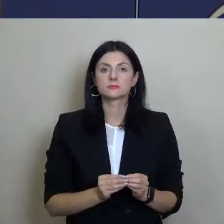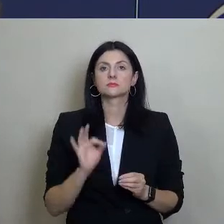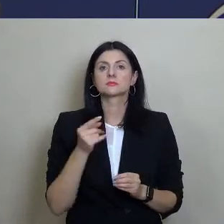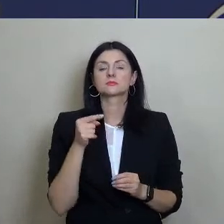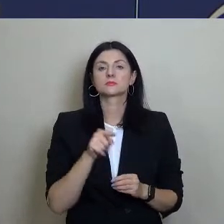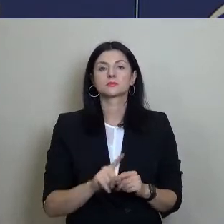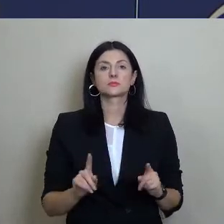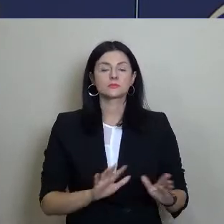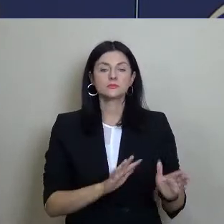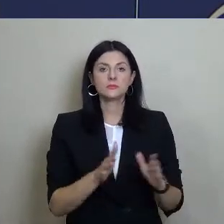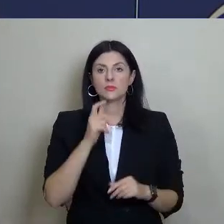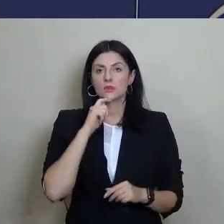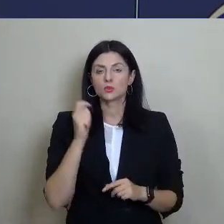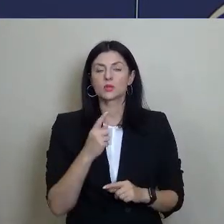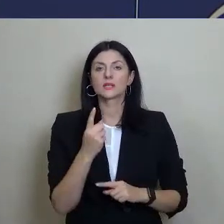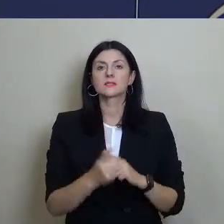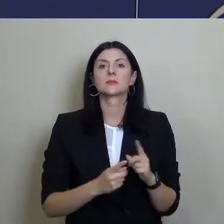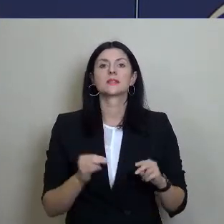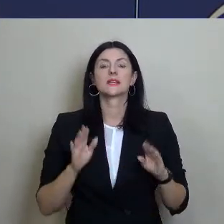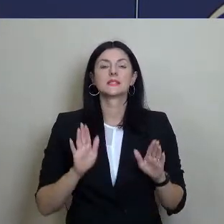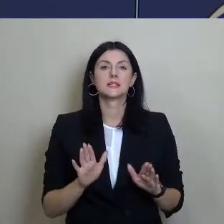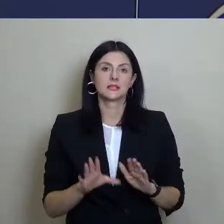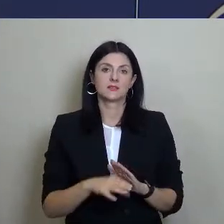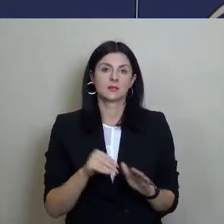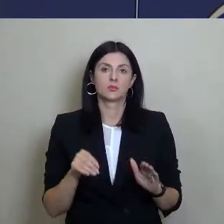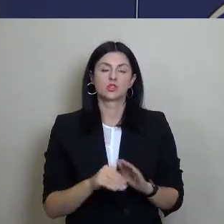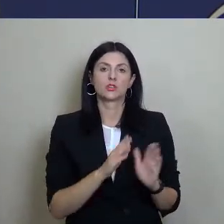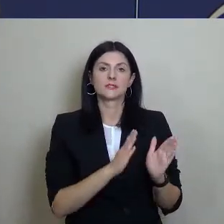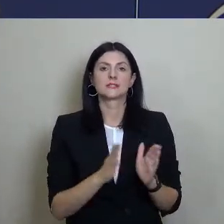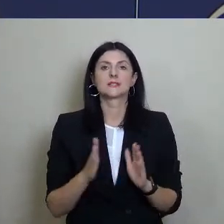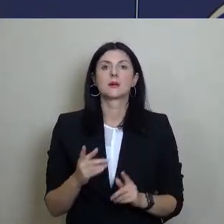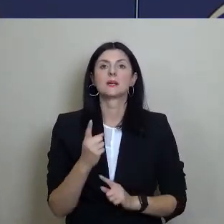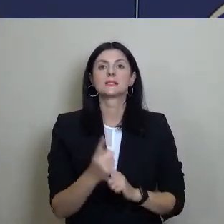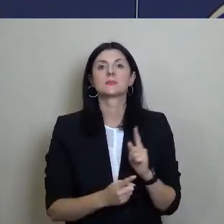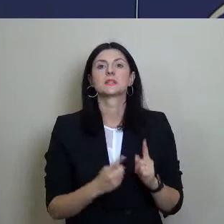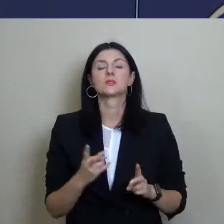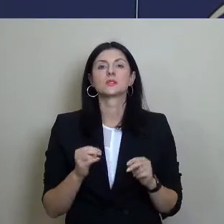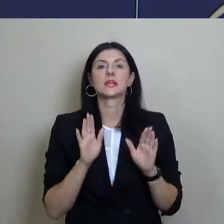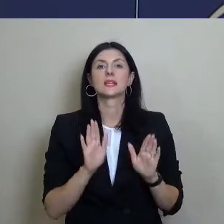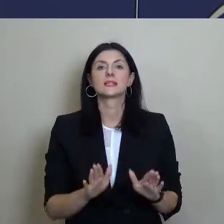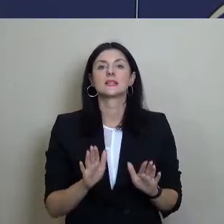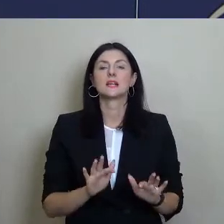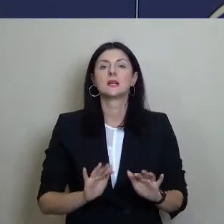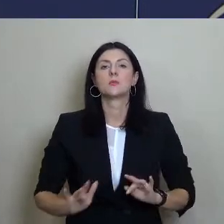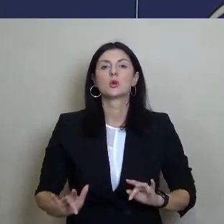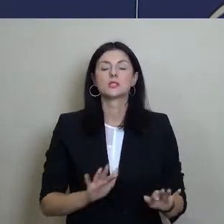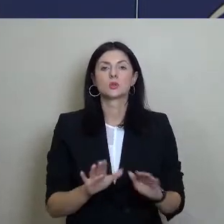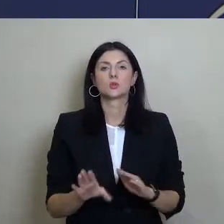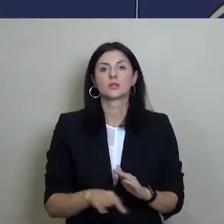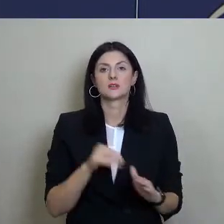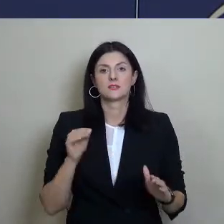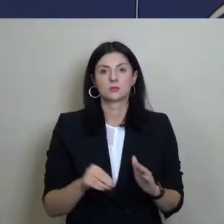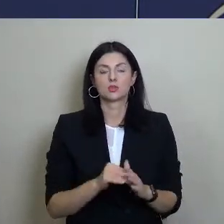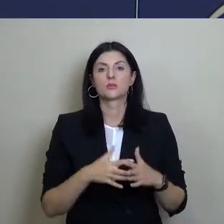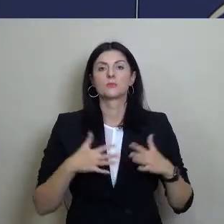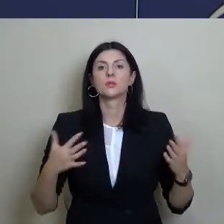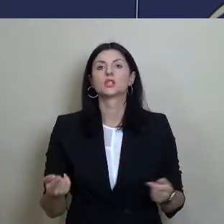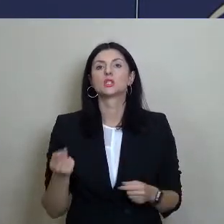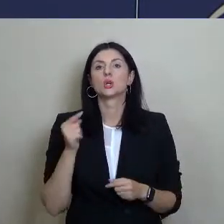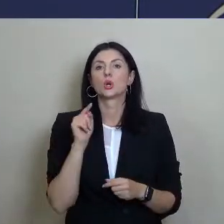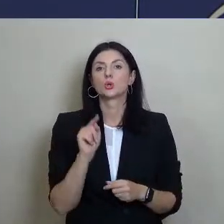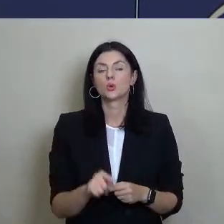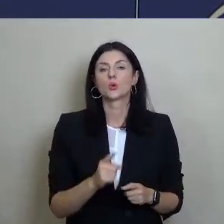process. Let me just remind you what happened in Ukraine. We see the change not only of the election system, not only the procedure,